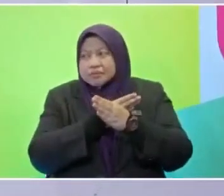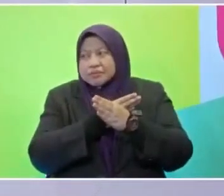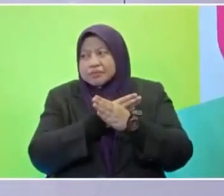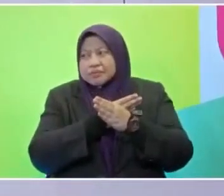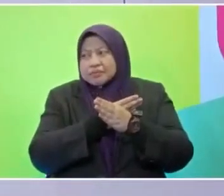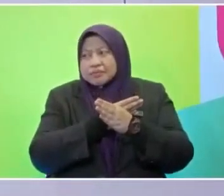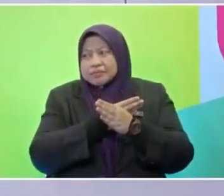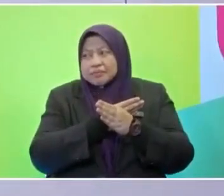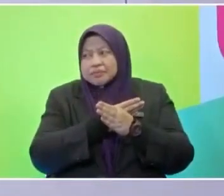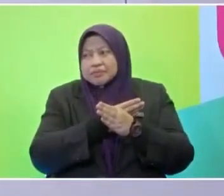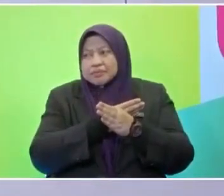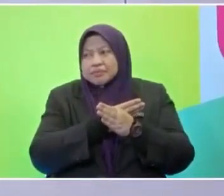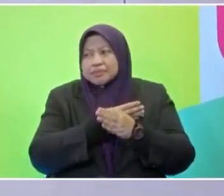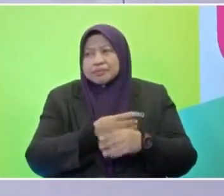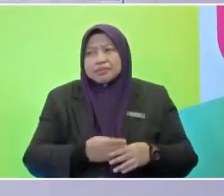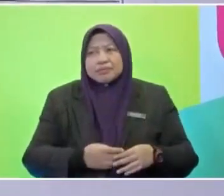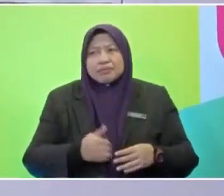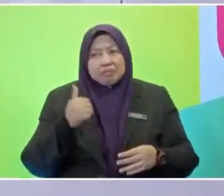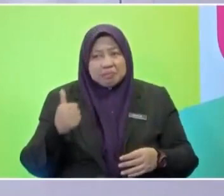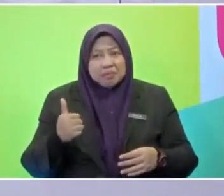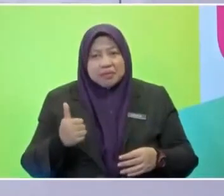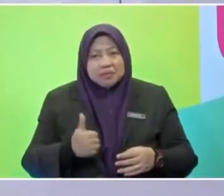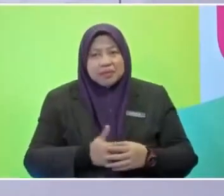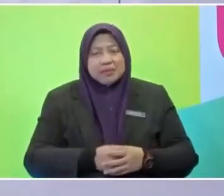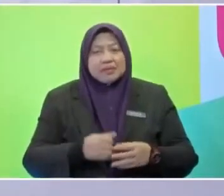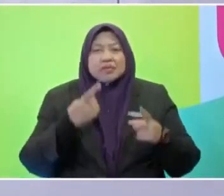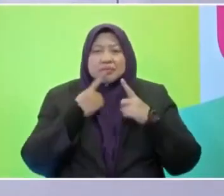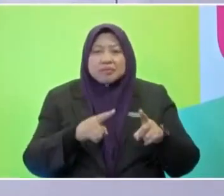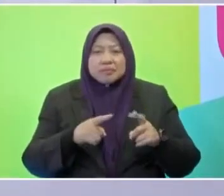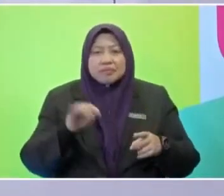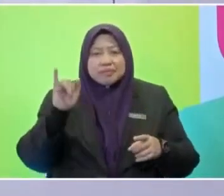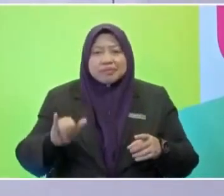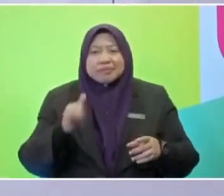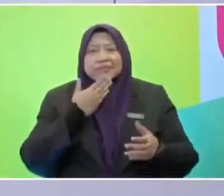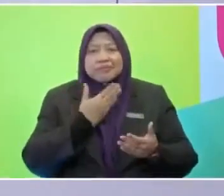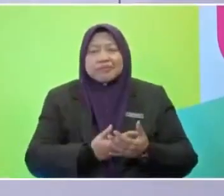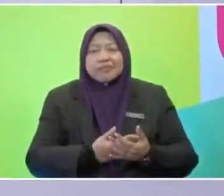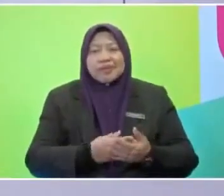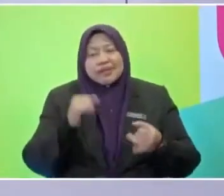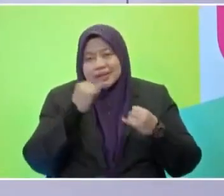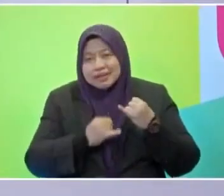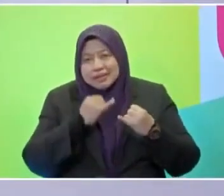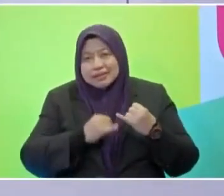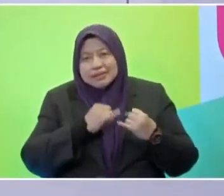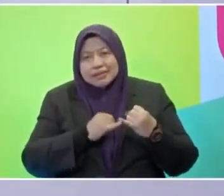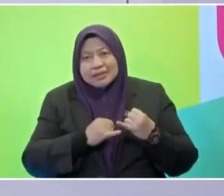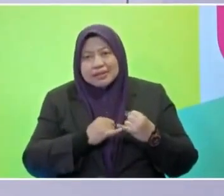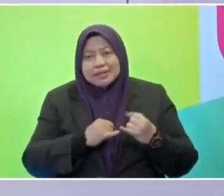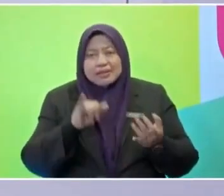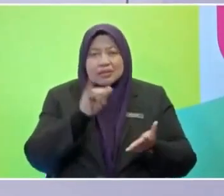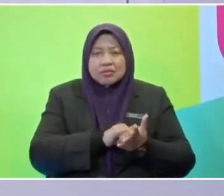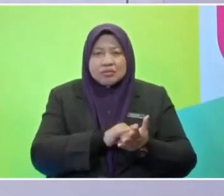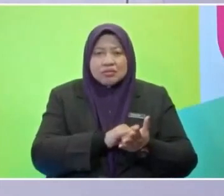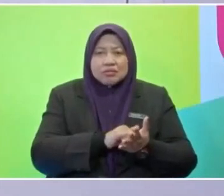Wow. Okay. So far, so good. All right. Okay, and last of all? The last of all, it